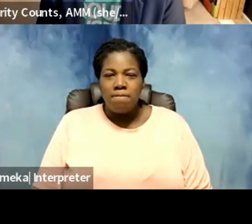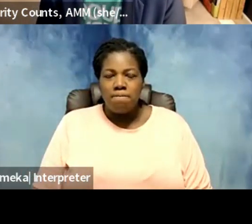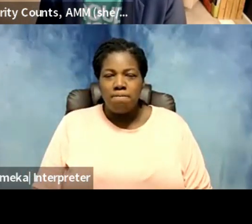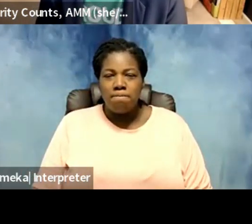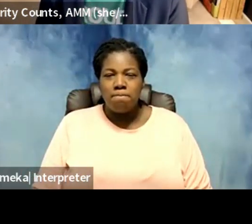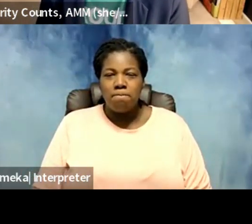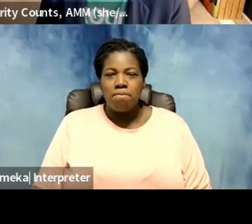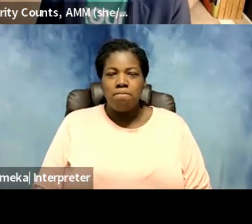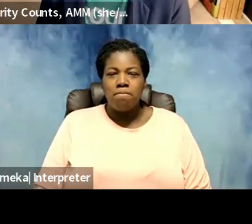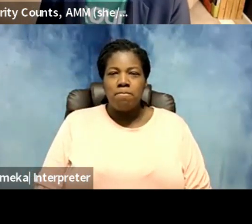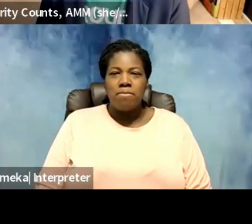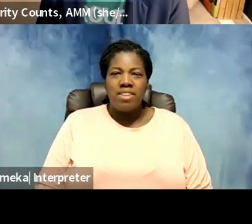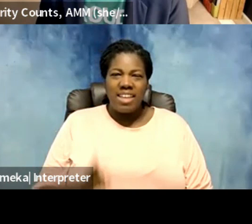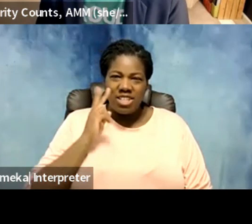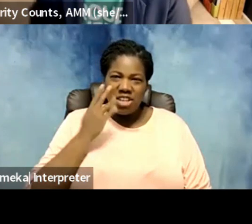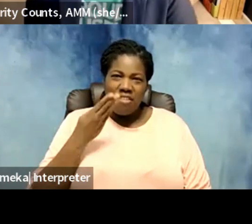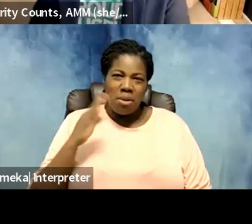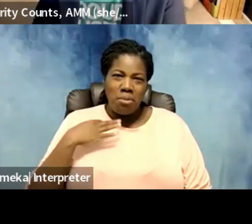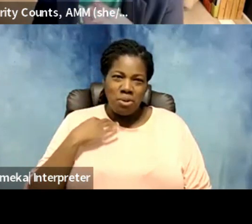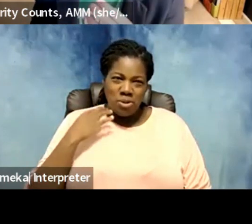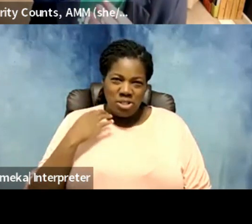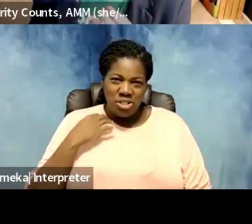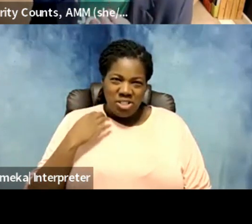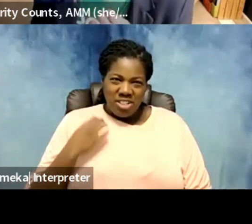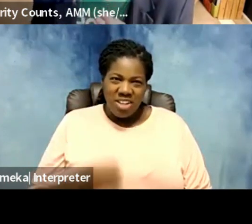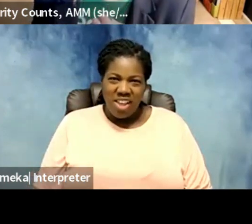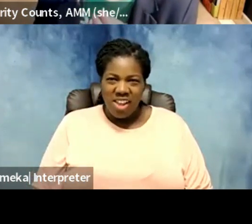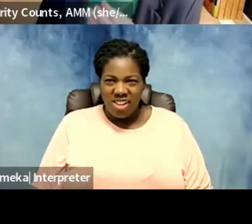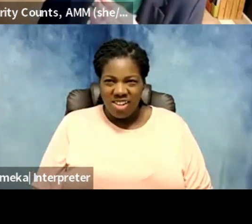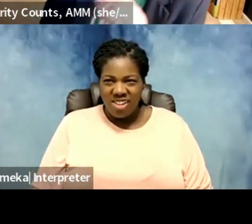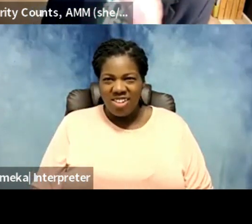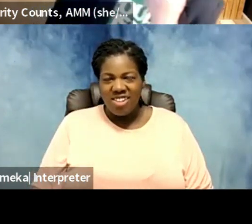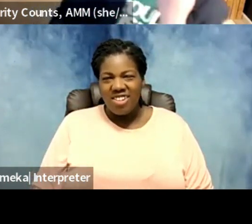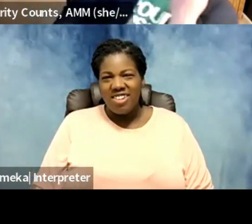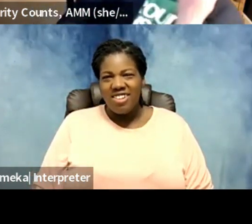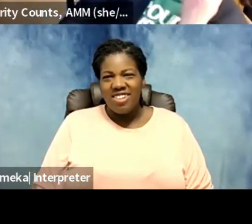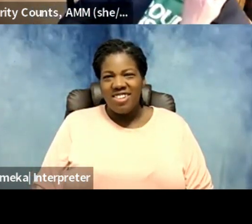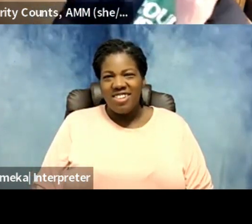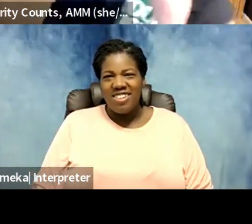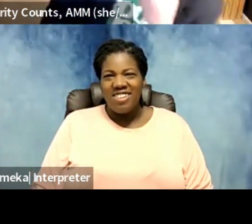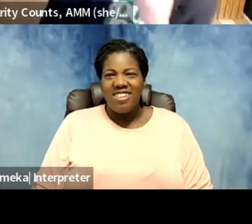I see you rocking the blue shirt there. So I didn't skip a beat on that one.